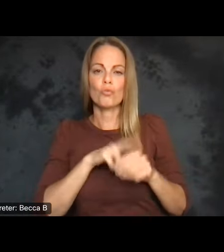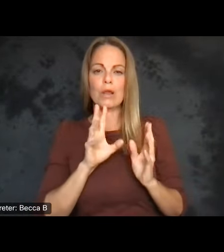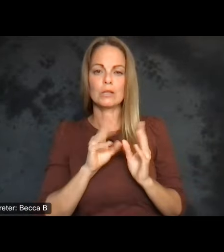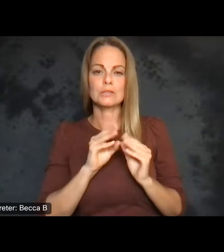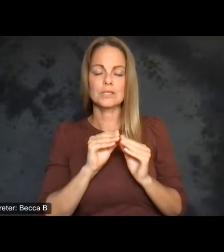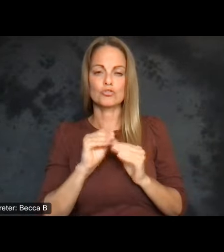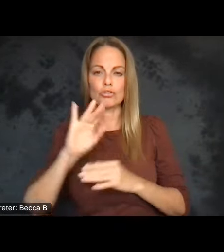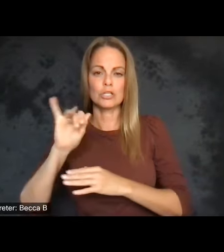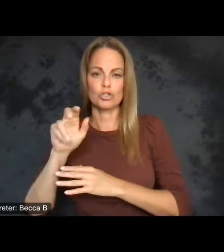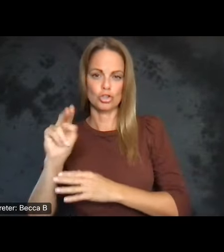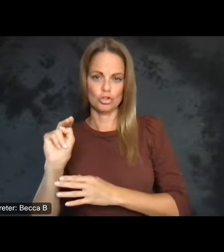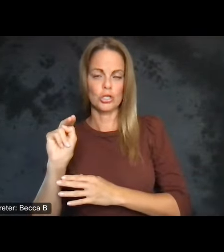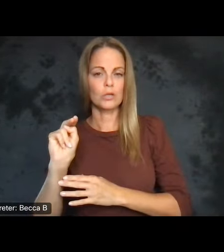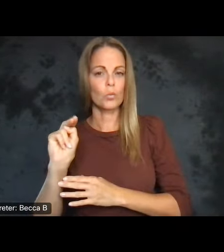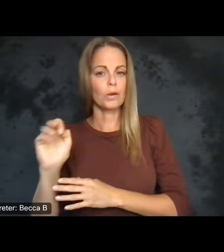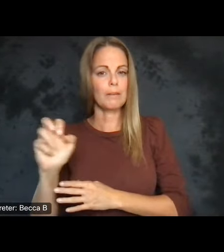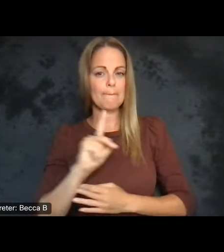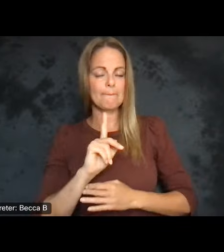though.